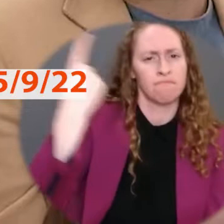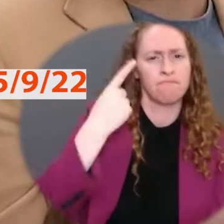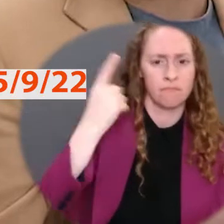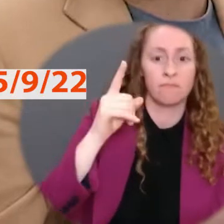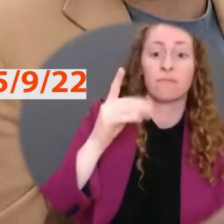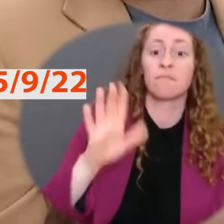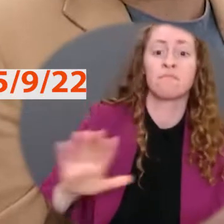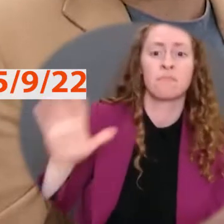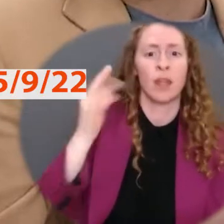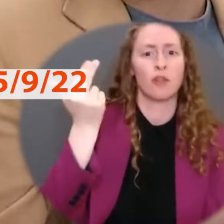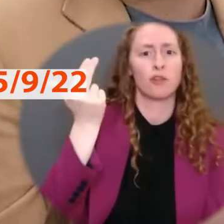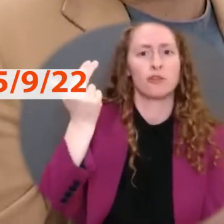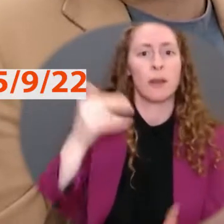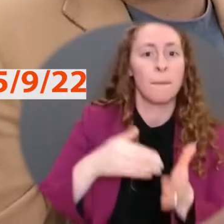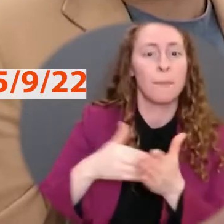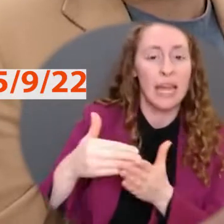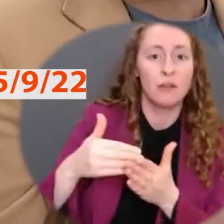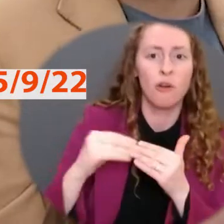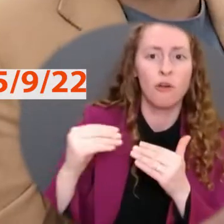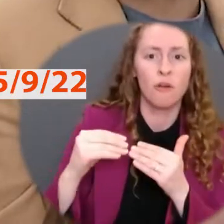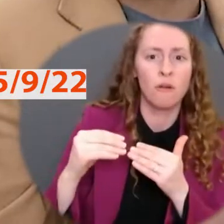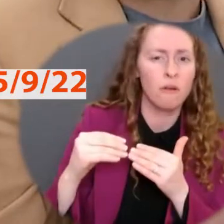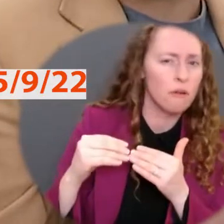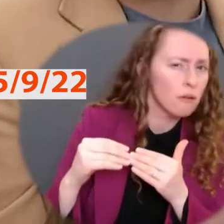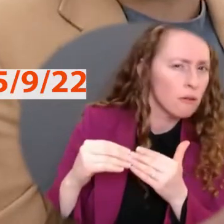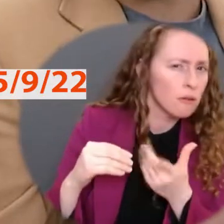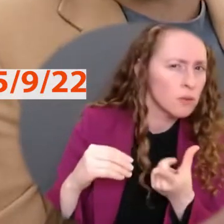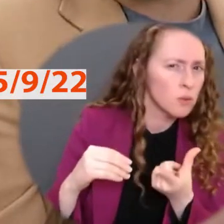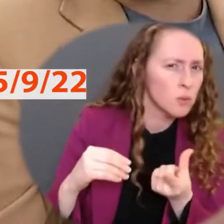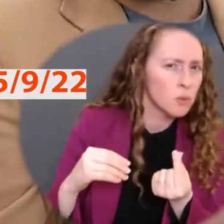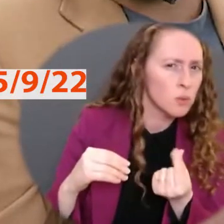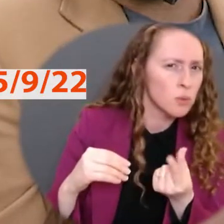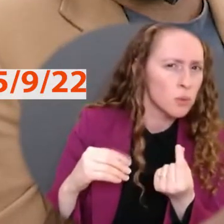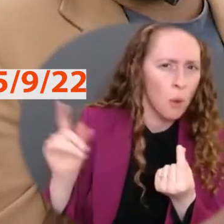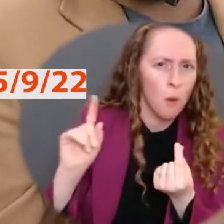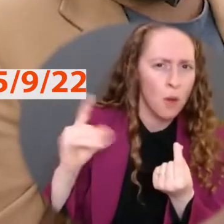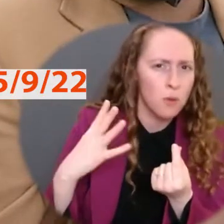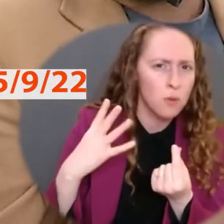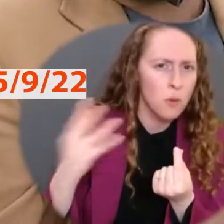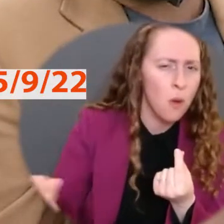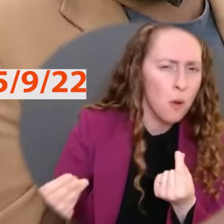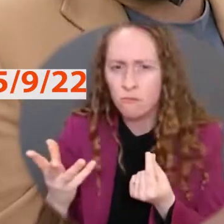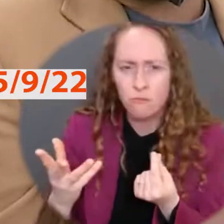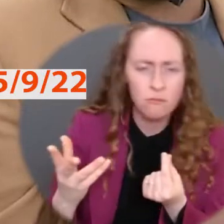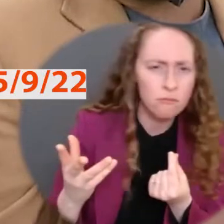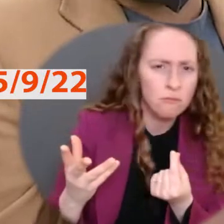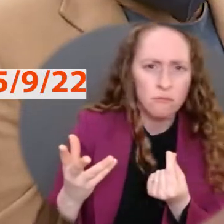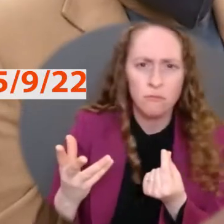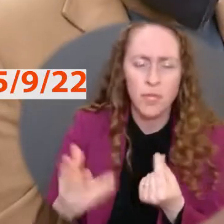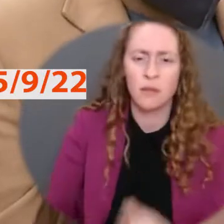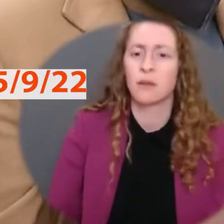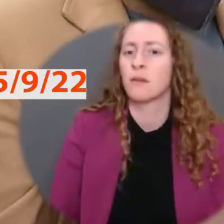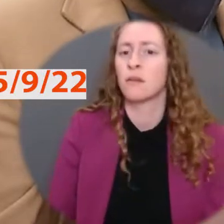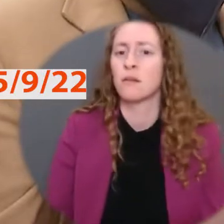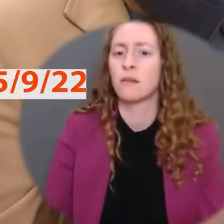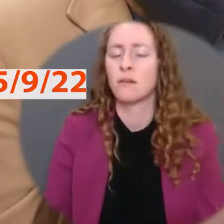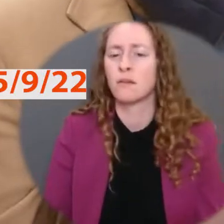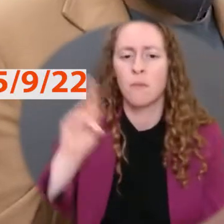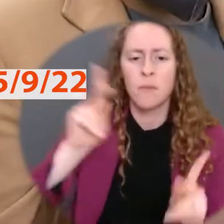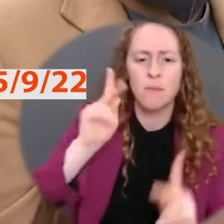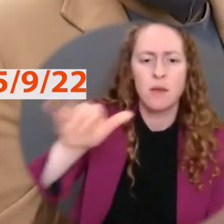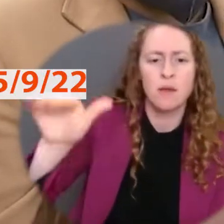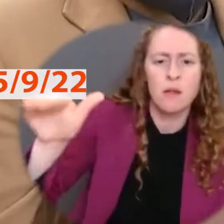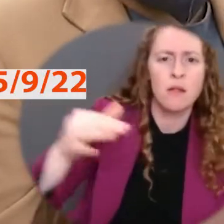specific sources of income in those revenue streams. Richard Painter, who ran for Congress for the Senate as a Democrat, has been among those who are calling for